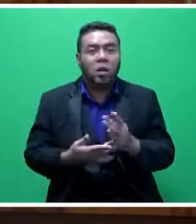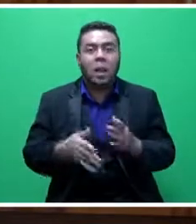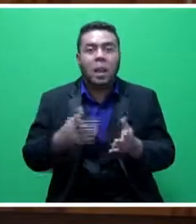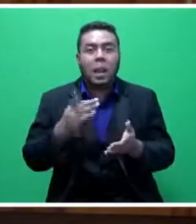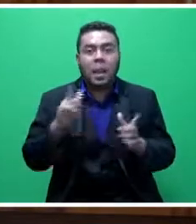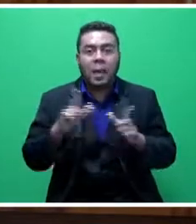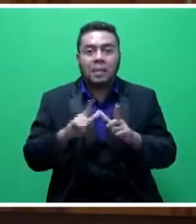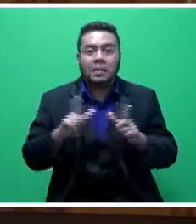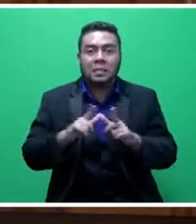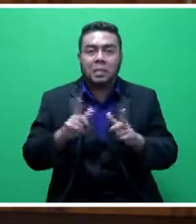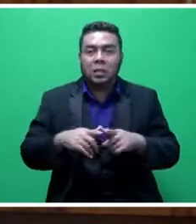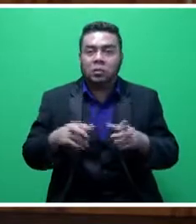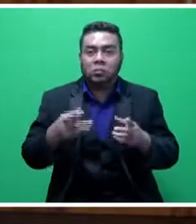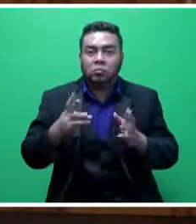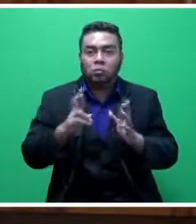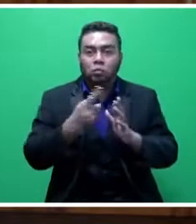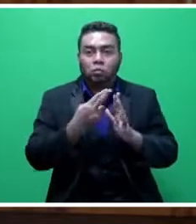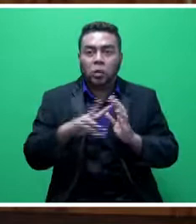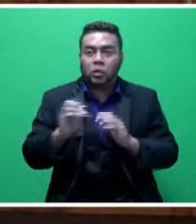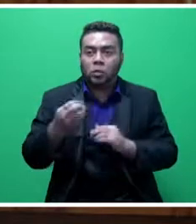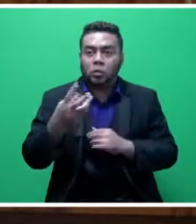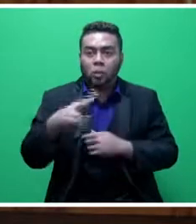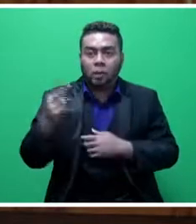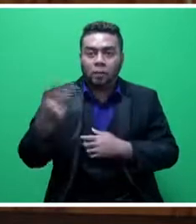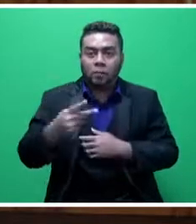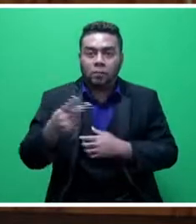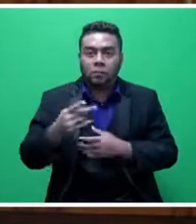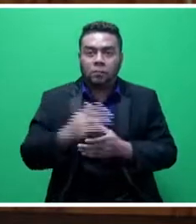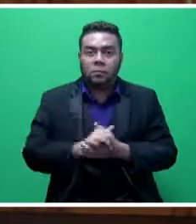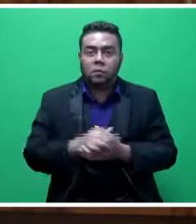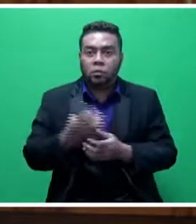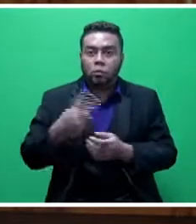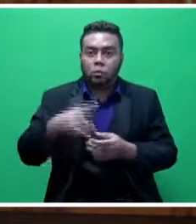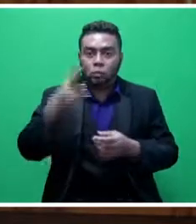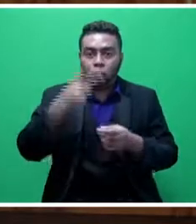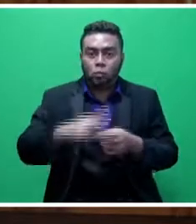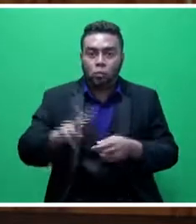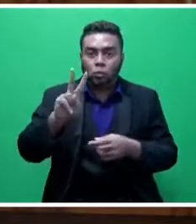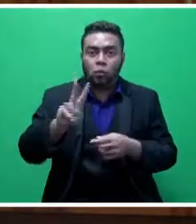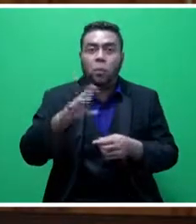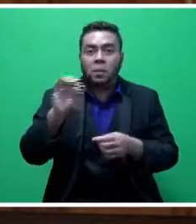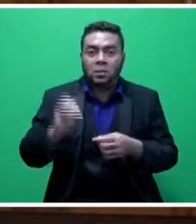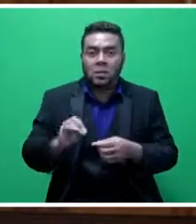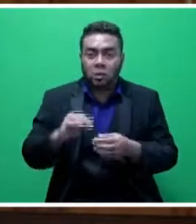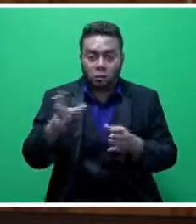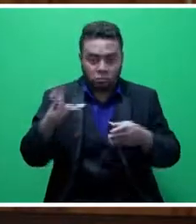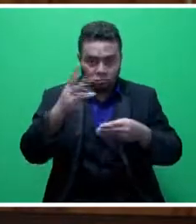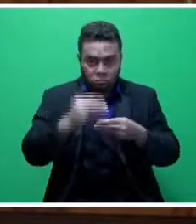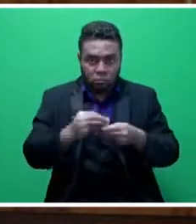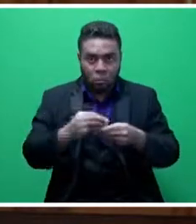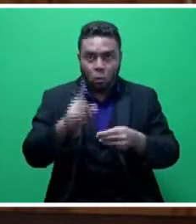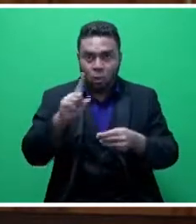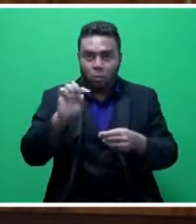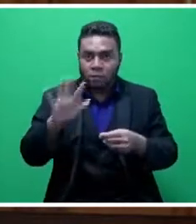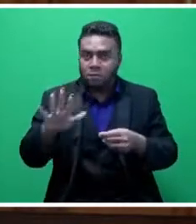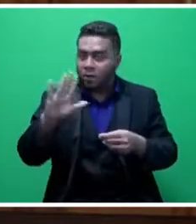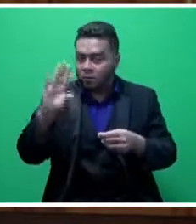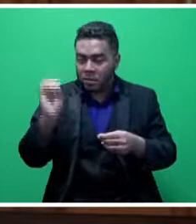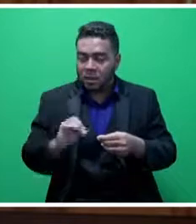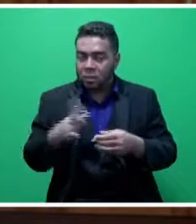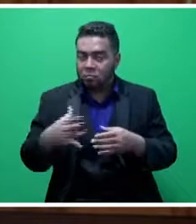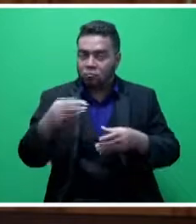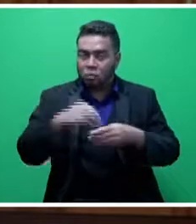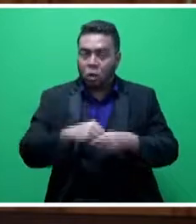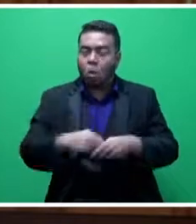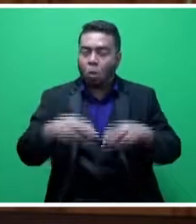Regulation 2012 to 2%. Of this 2% amount, 1.5% of the percentage point will be collected